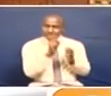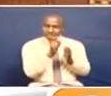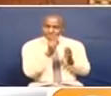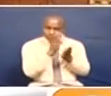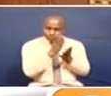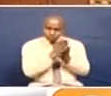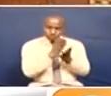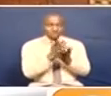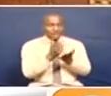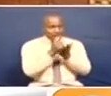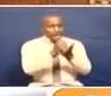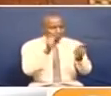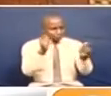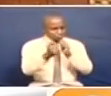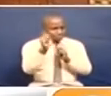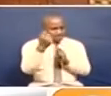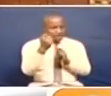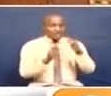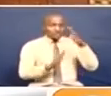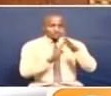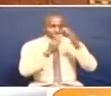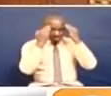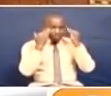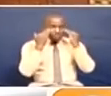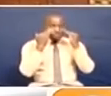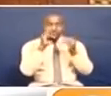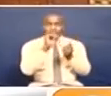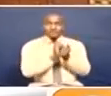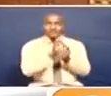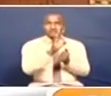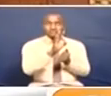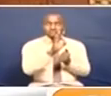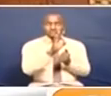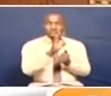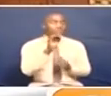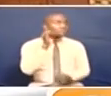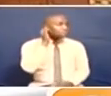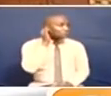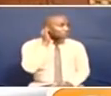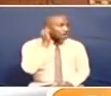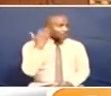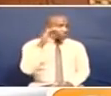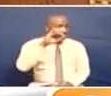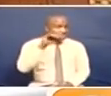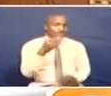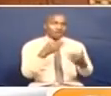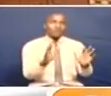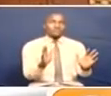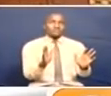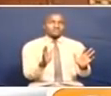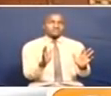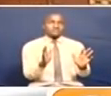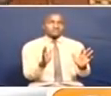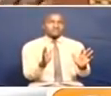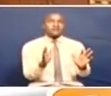the Supreme Court of Kenya. And in 2013, Justice Mutunga lost that moment. Now, I want to explain that I've been in